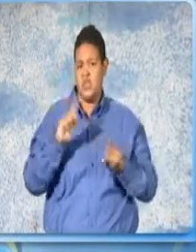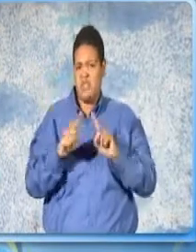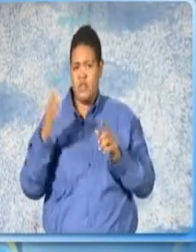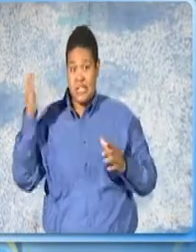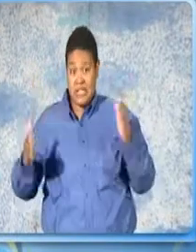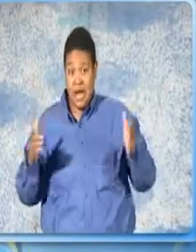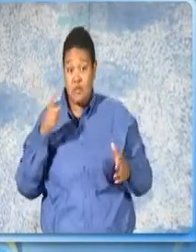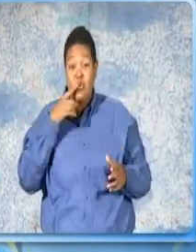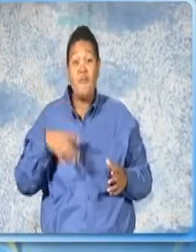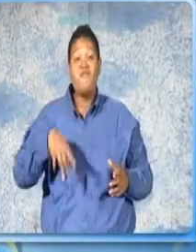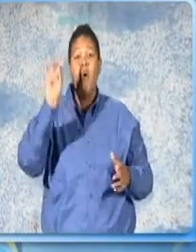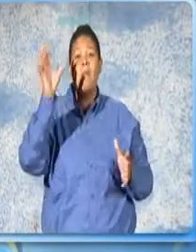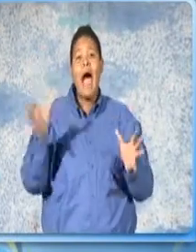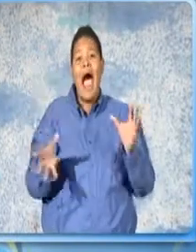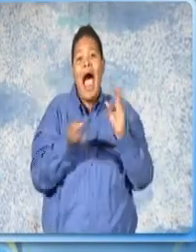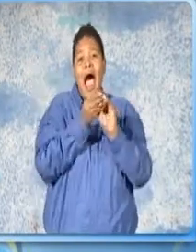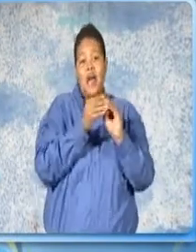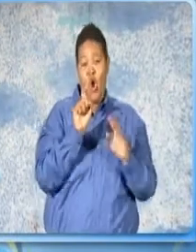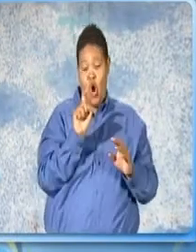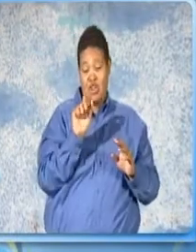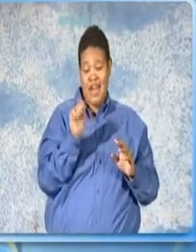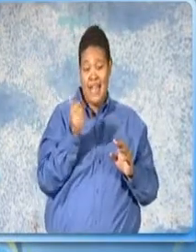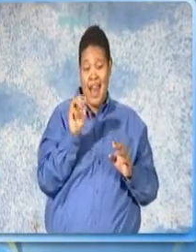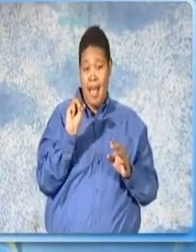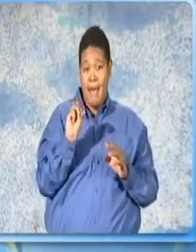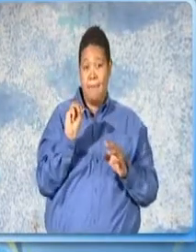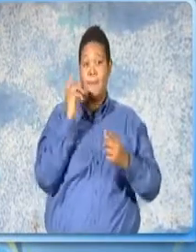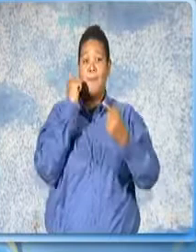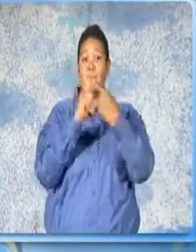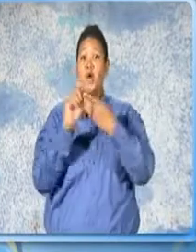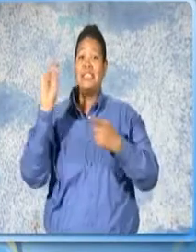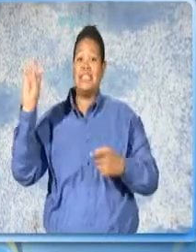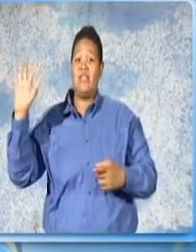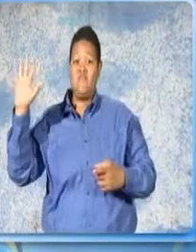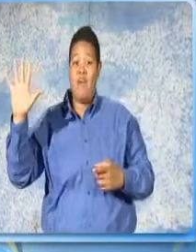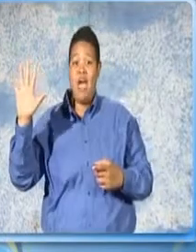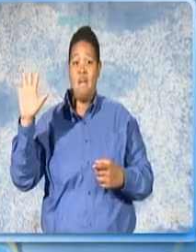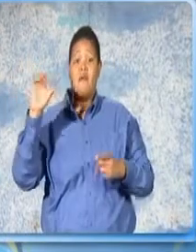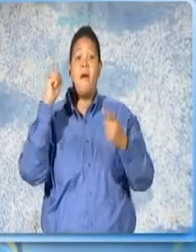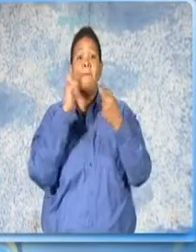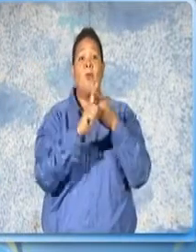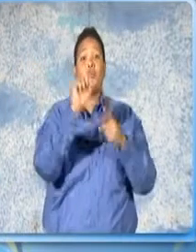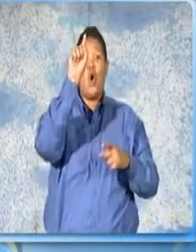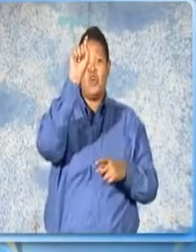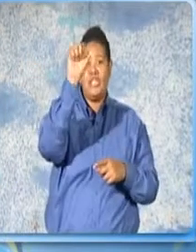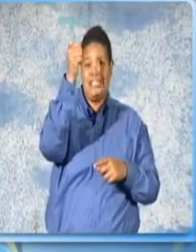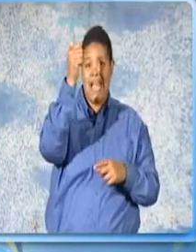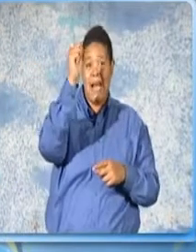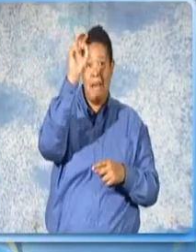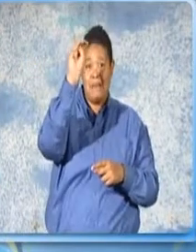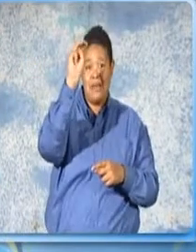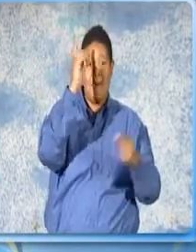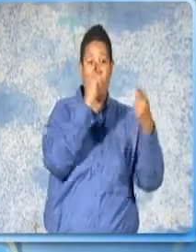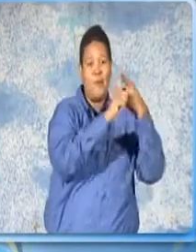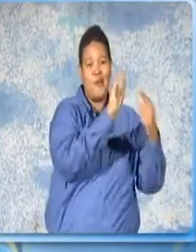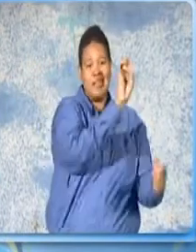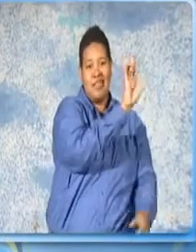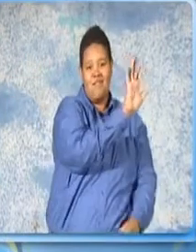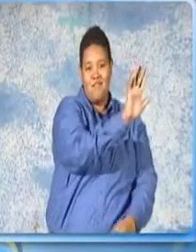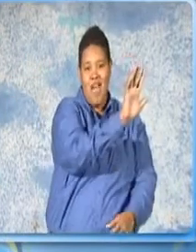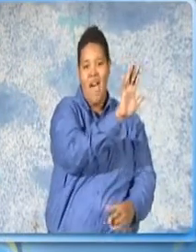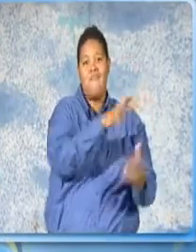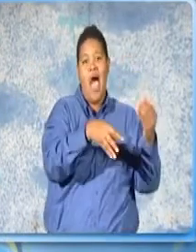would be found by adding 110 meters plus 75 meters plus 110 meters plus